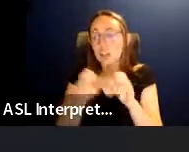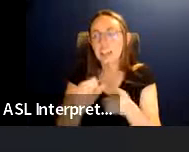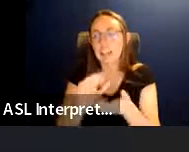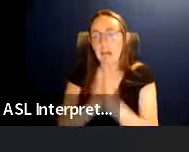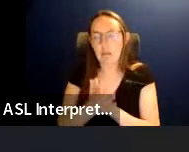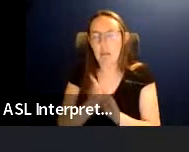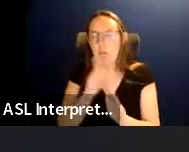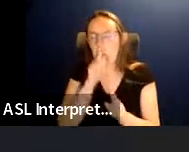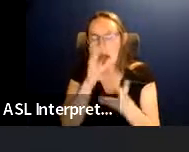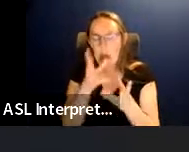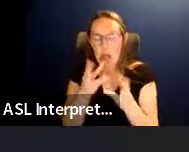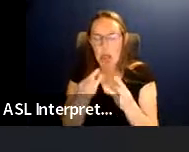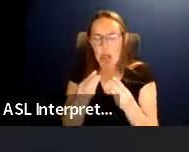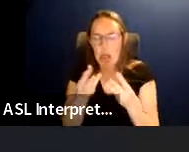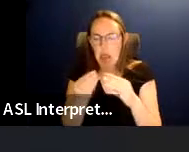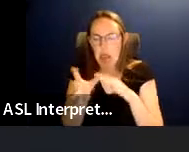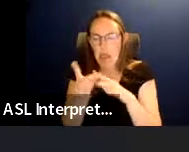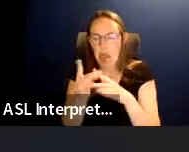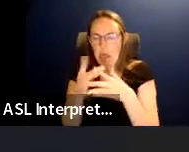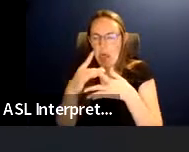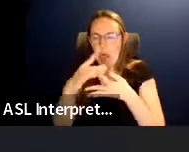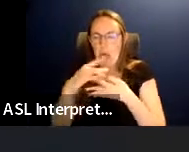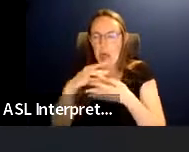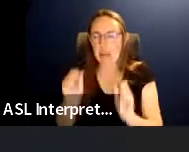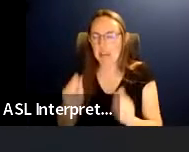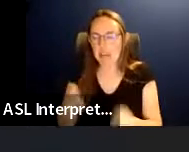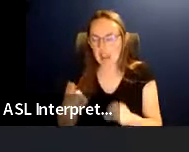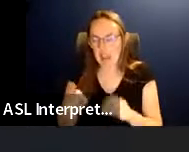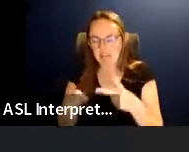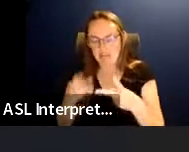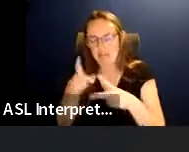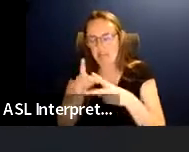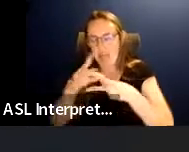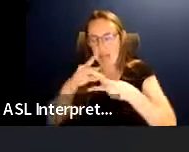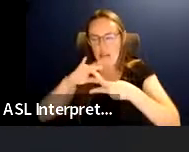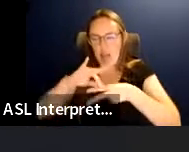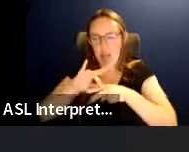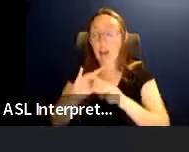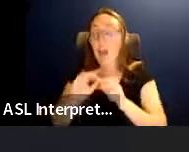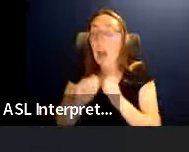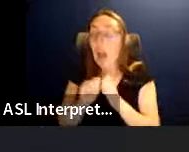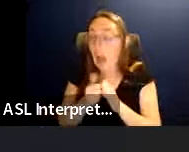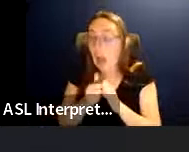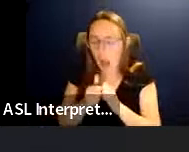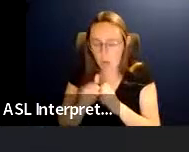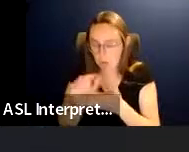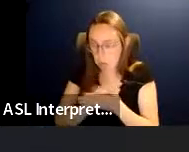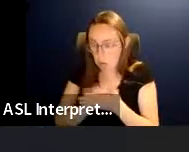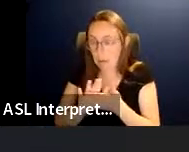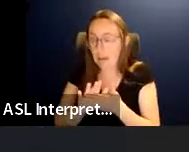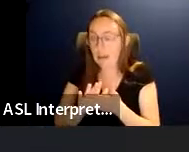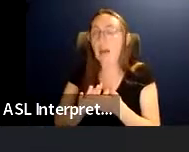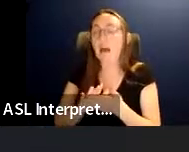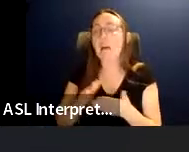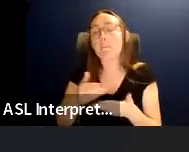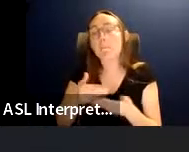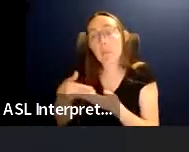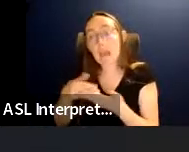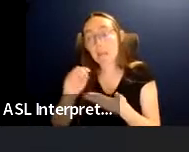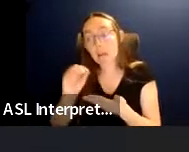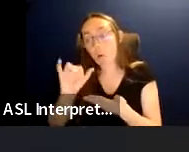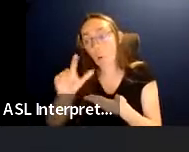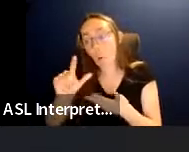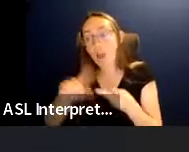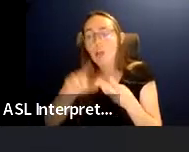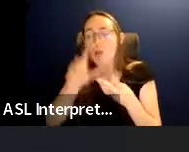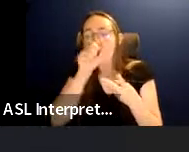up. And the way to get rid of gunk is you can use baby oil, you can use an orange rind, but